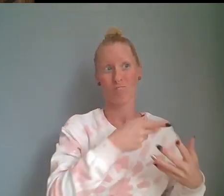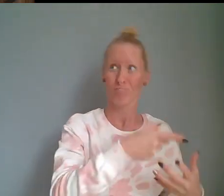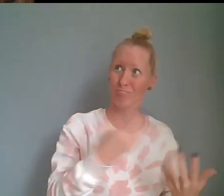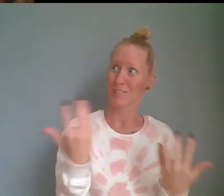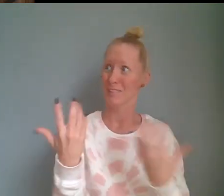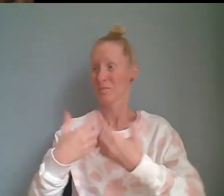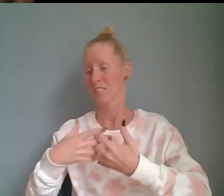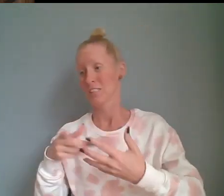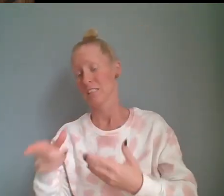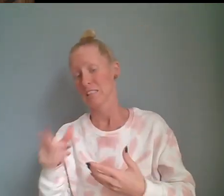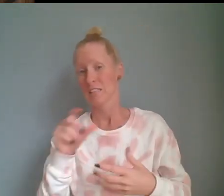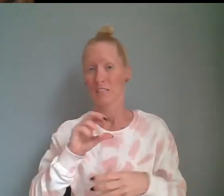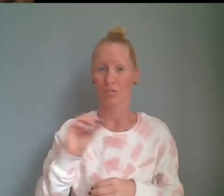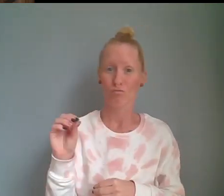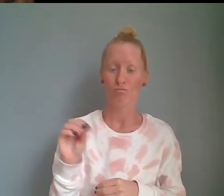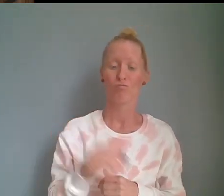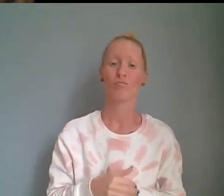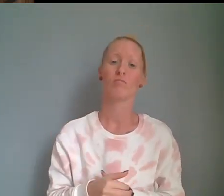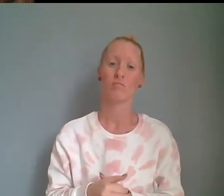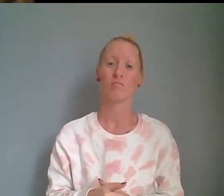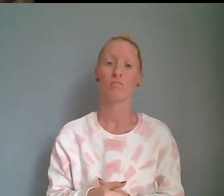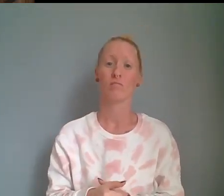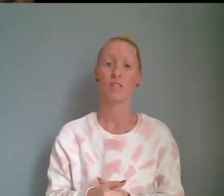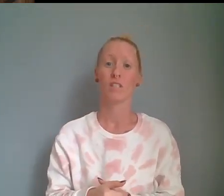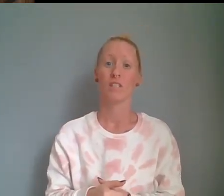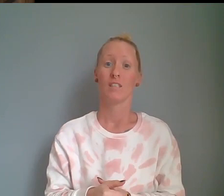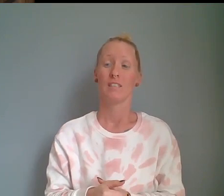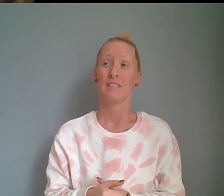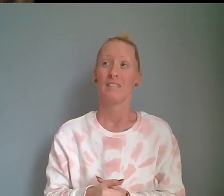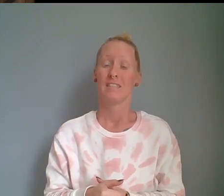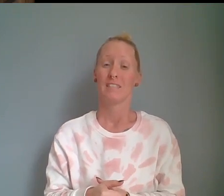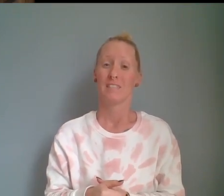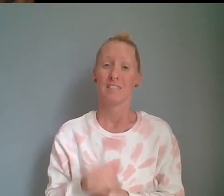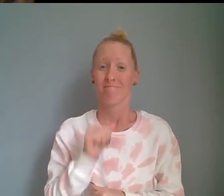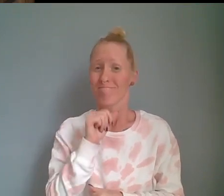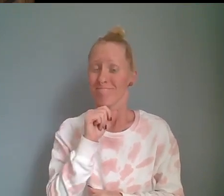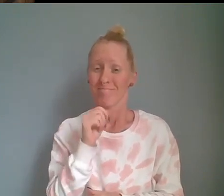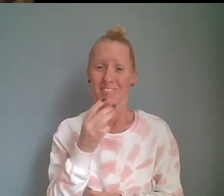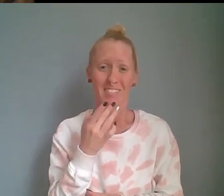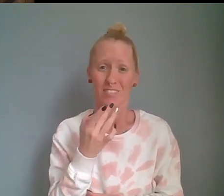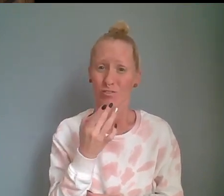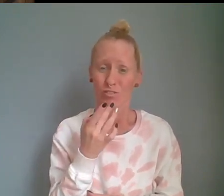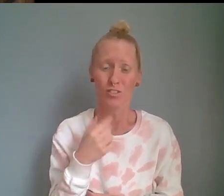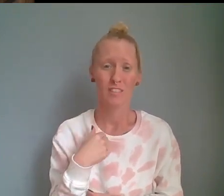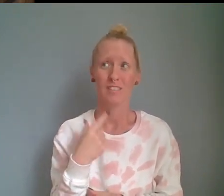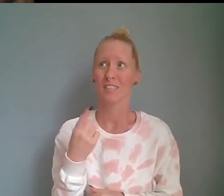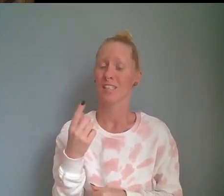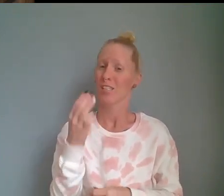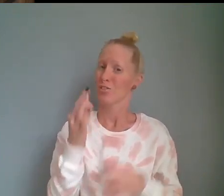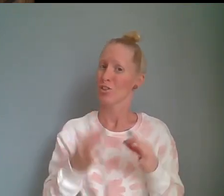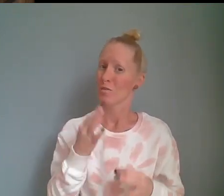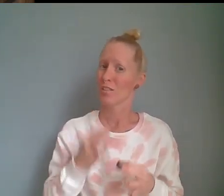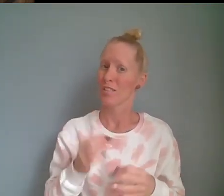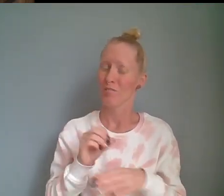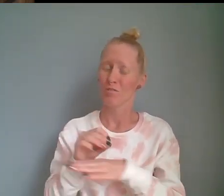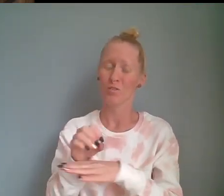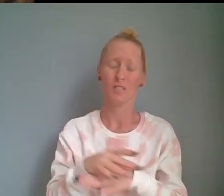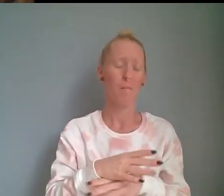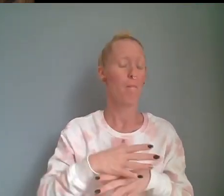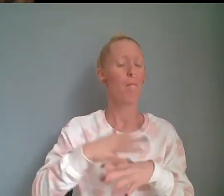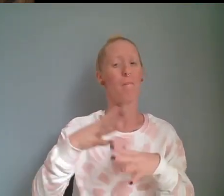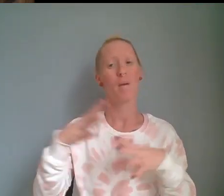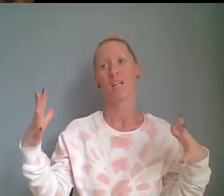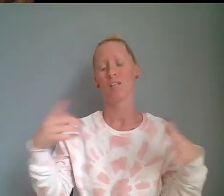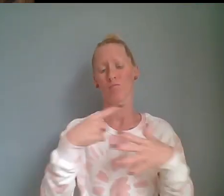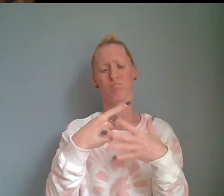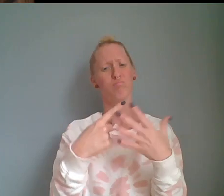not. Unfortunately, these judgment calls, because they are so subjective, can be influenced by a lot of factors. And we won't have a chance